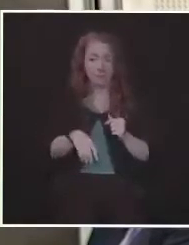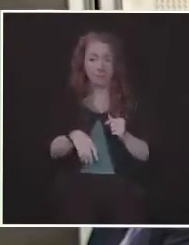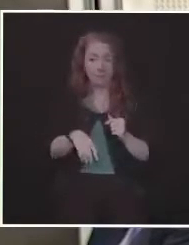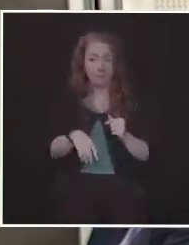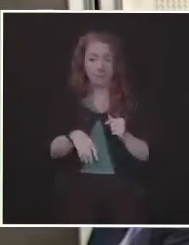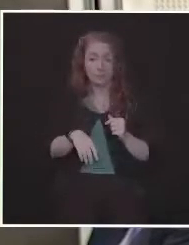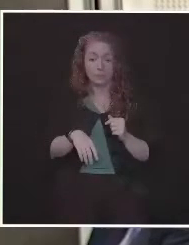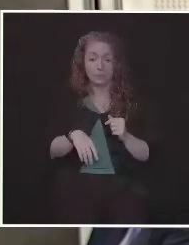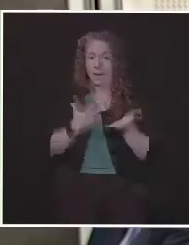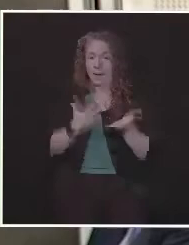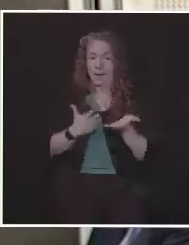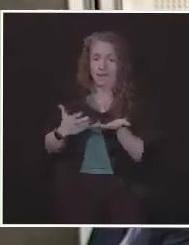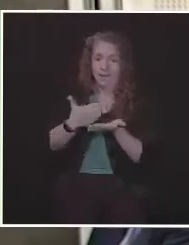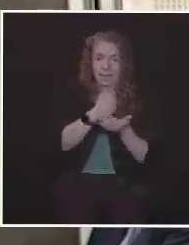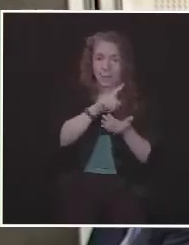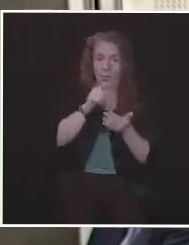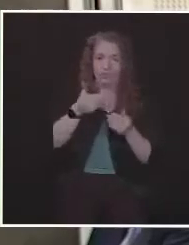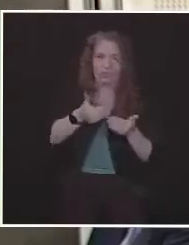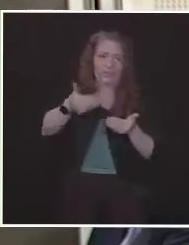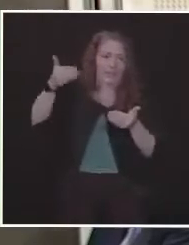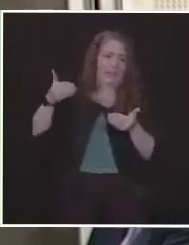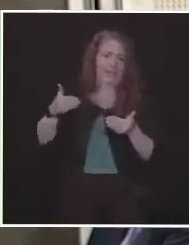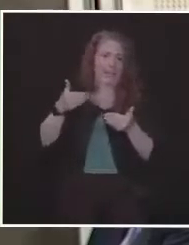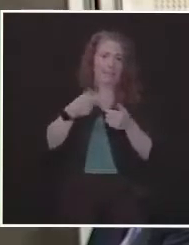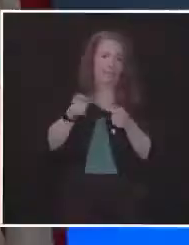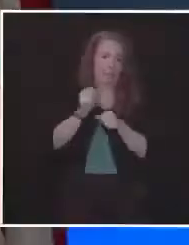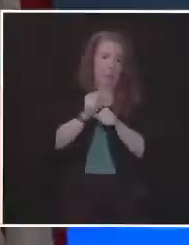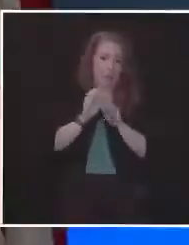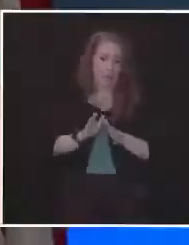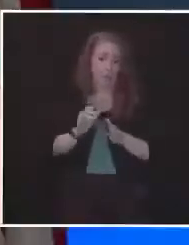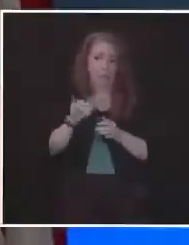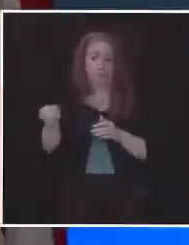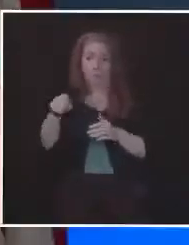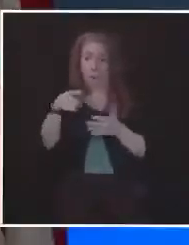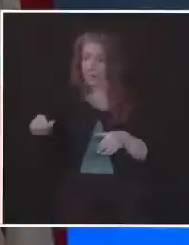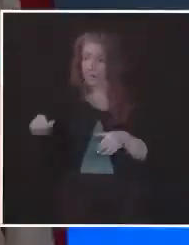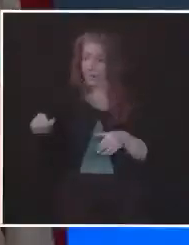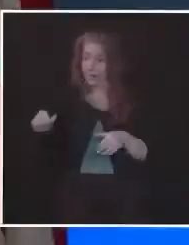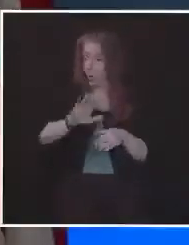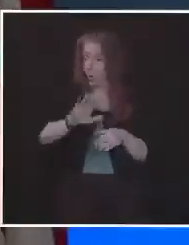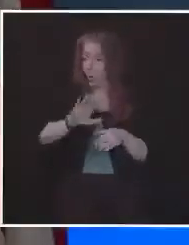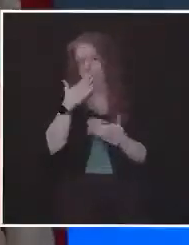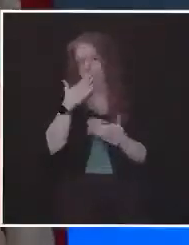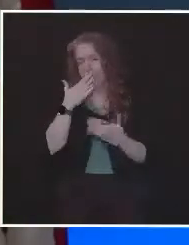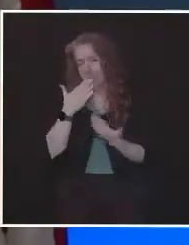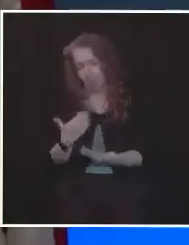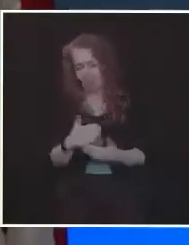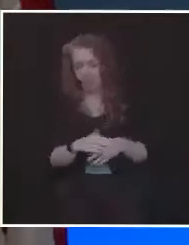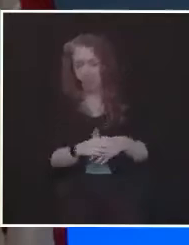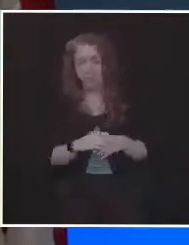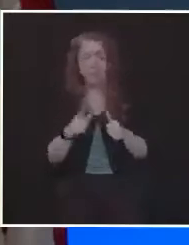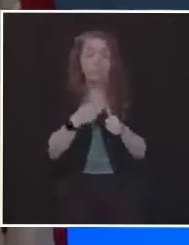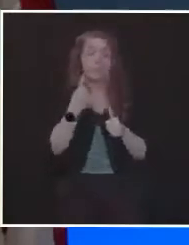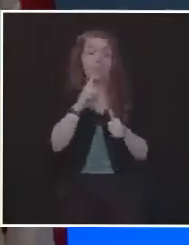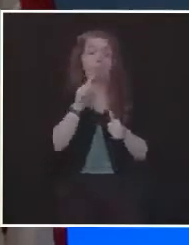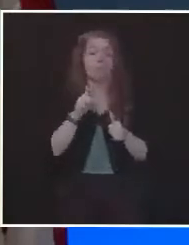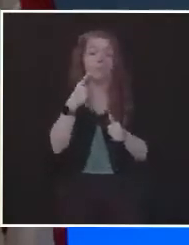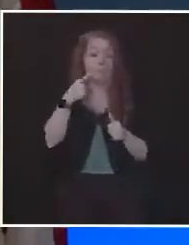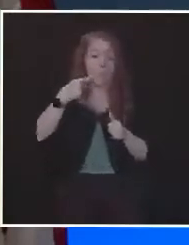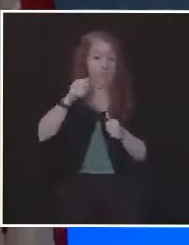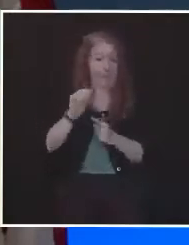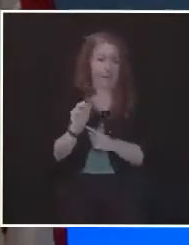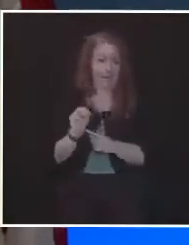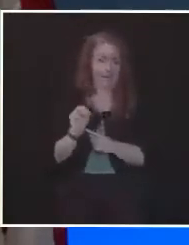advance from the workforce, so thank you to all who have submitted questions. And the first question is for Pam. While we've